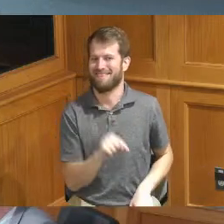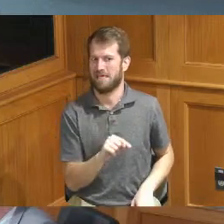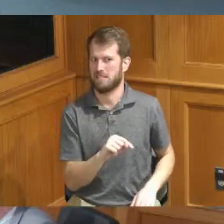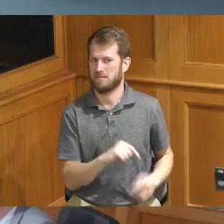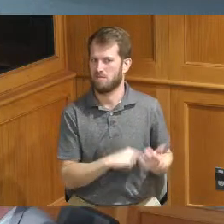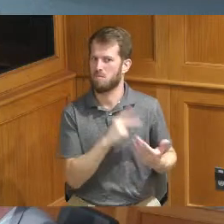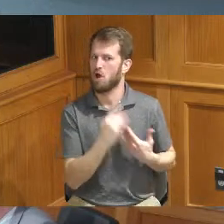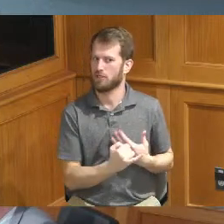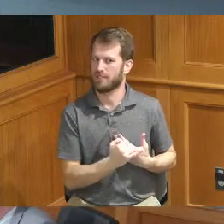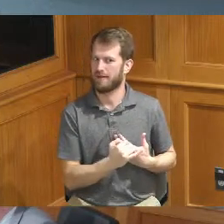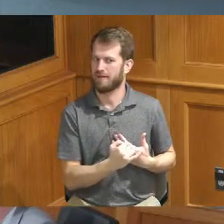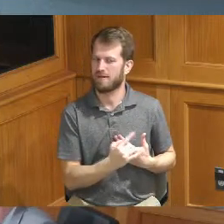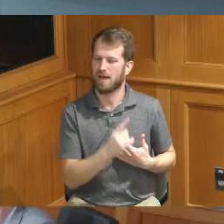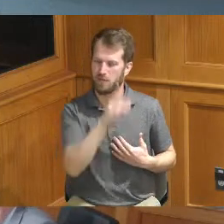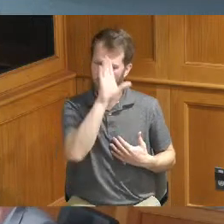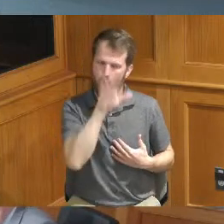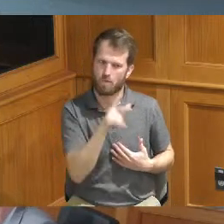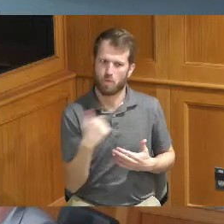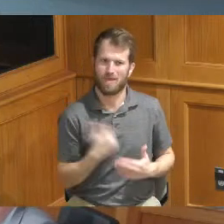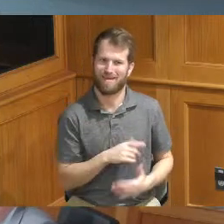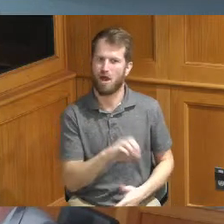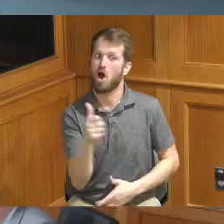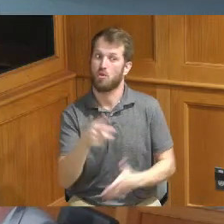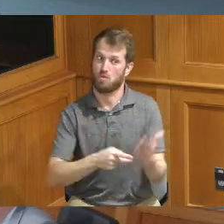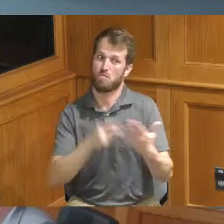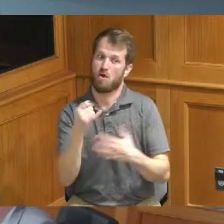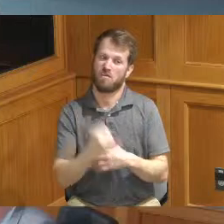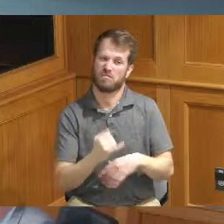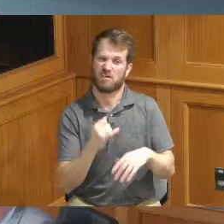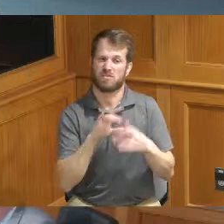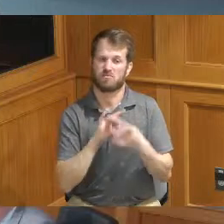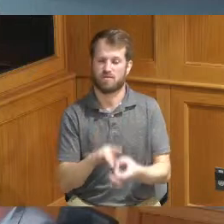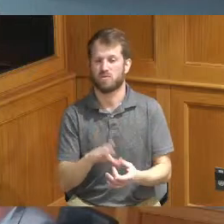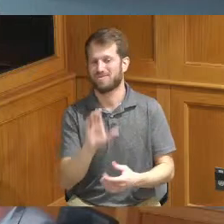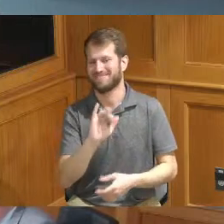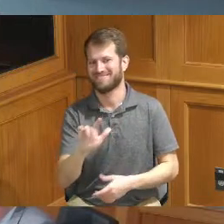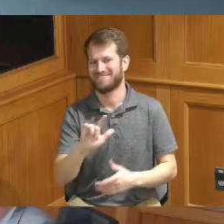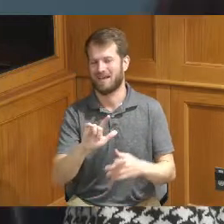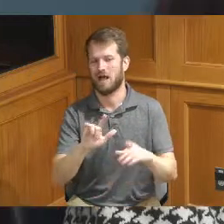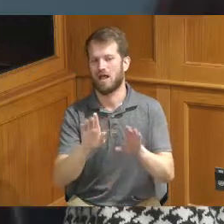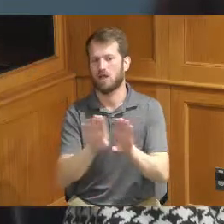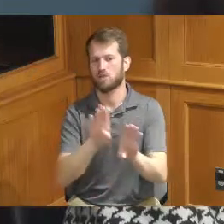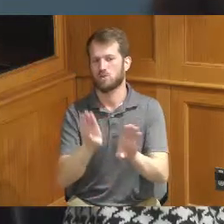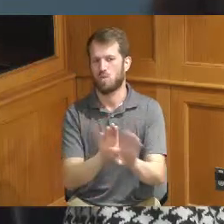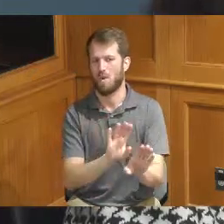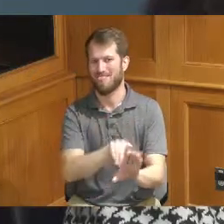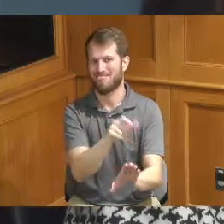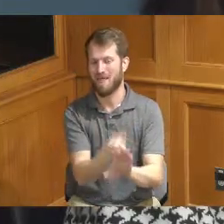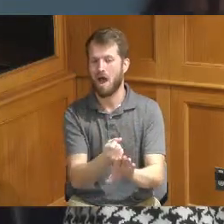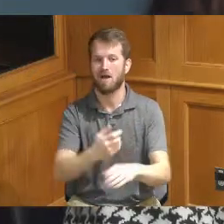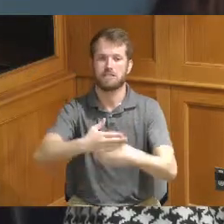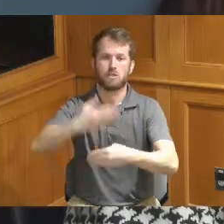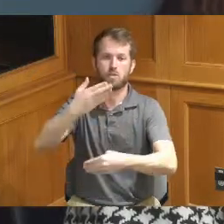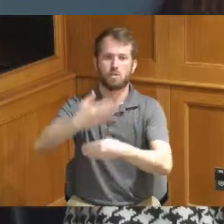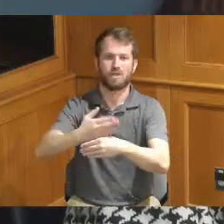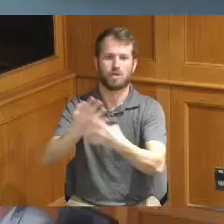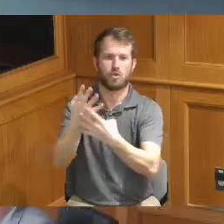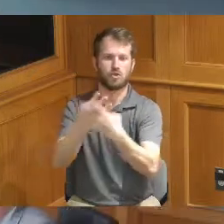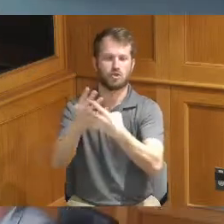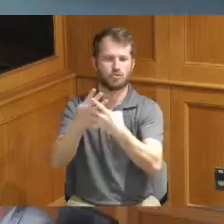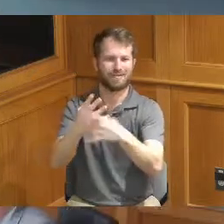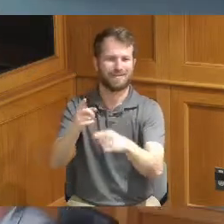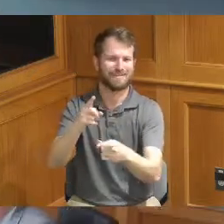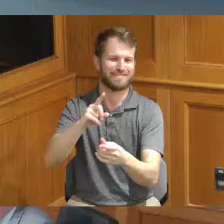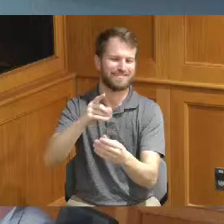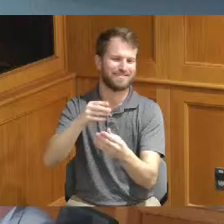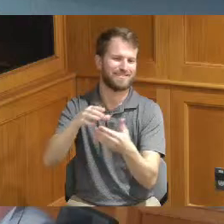You're aware we are doing other projects related to cell door locks and also window screens that are at dollar